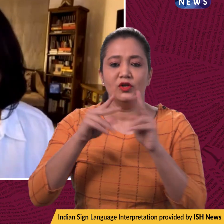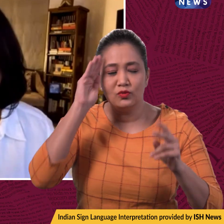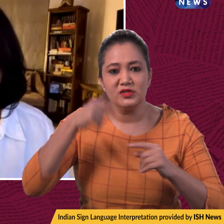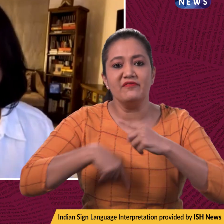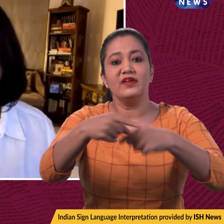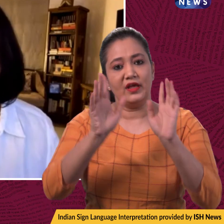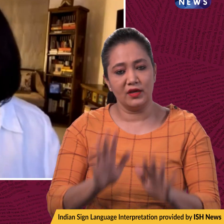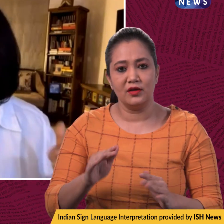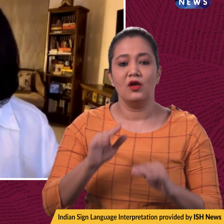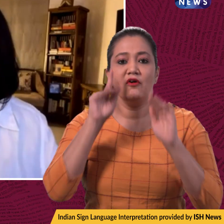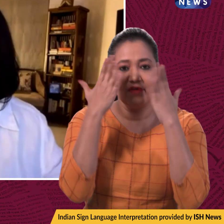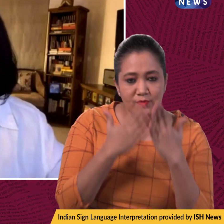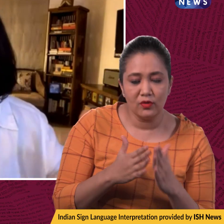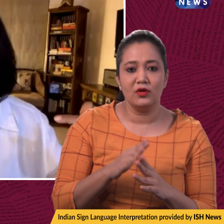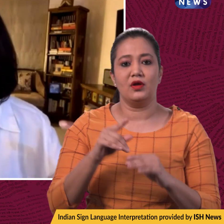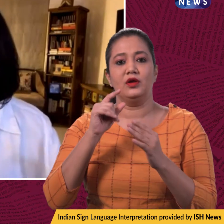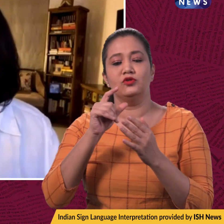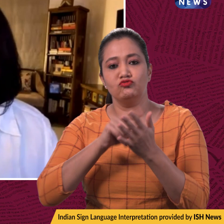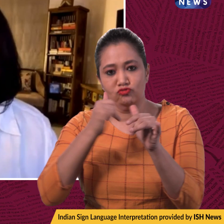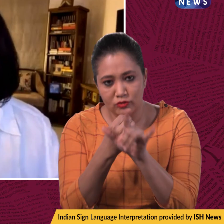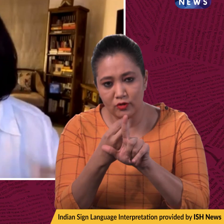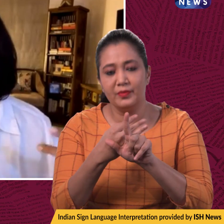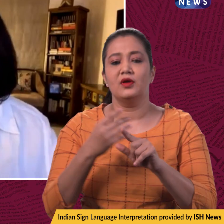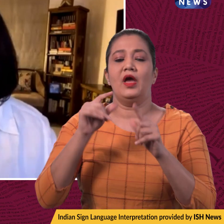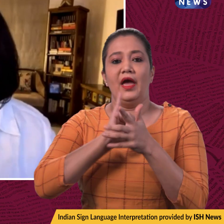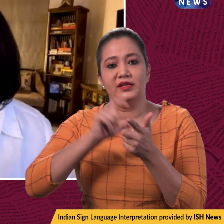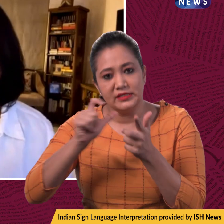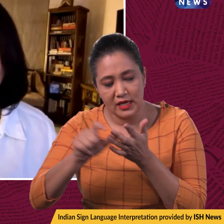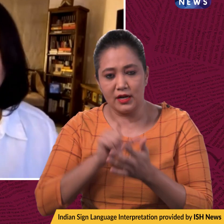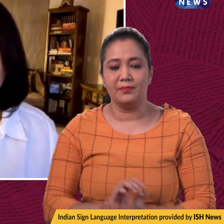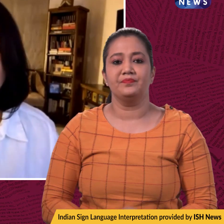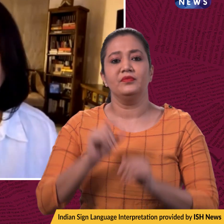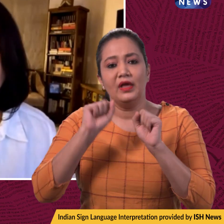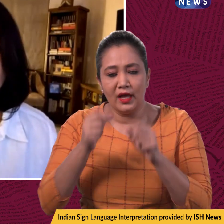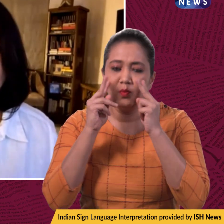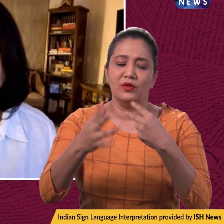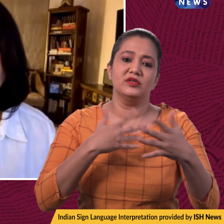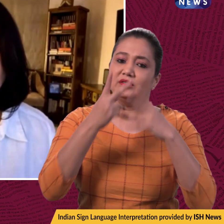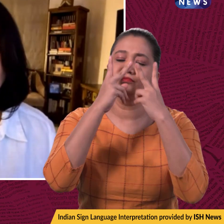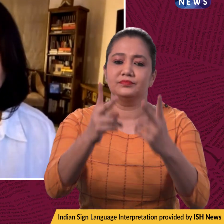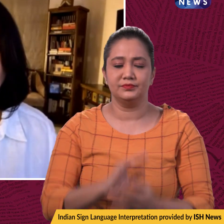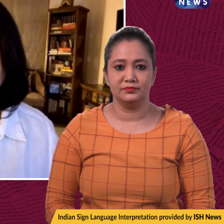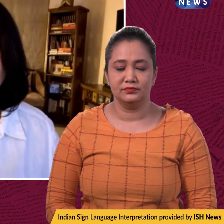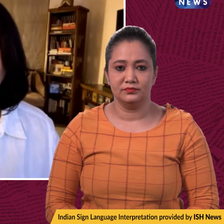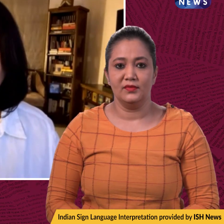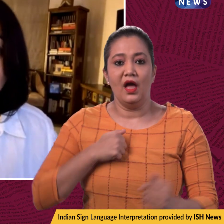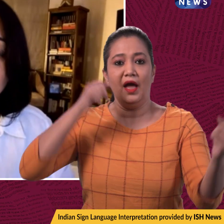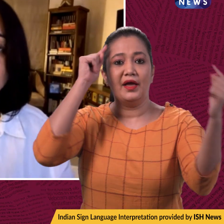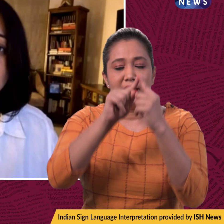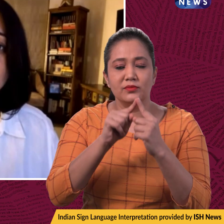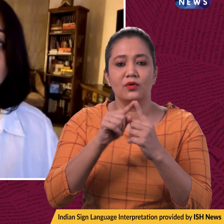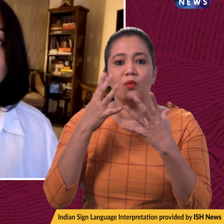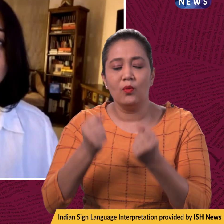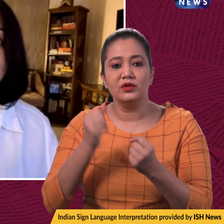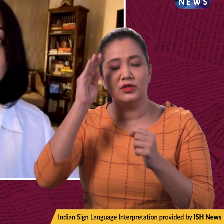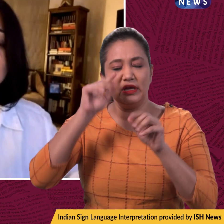out this bulletin every day. It's on Facebook, it's on YouTube, it's on Instagram, so they can watch it on any of these platforms. Our aim is